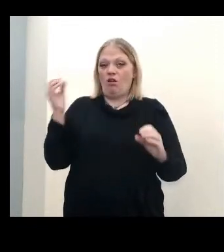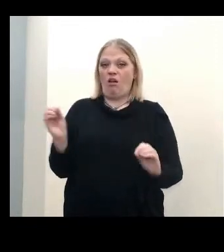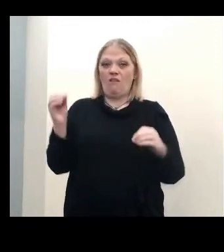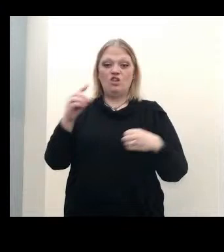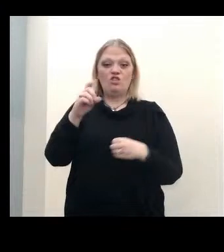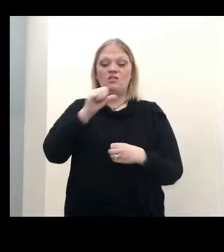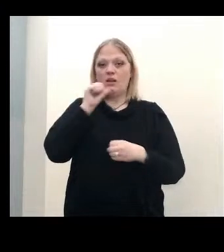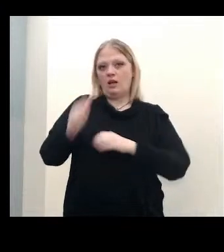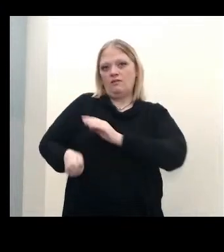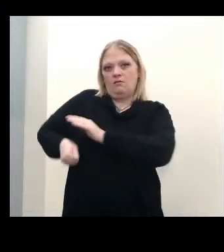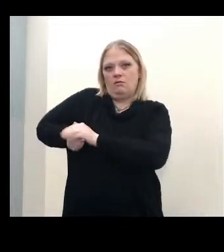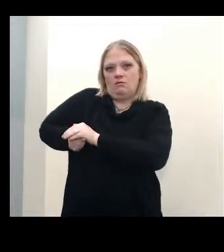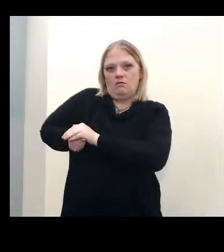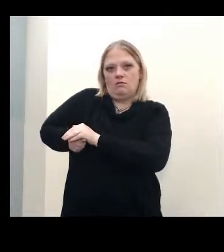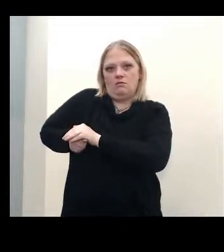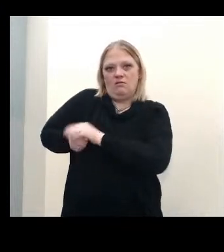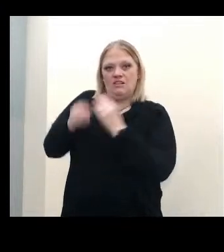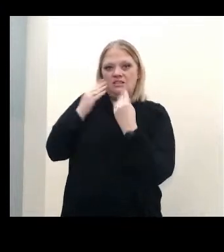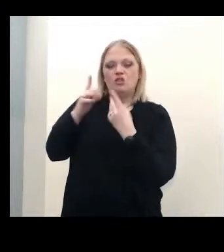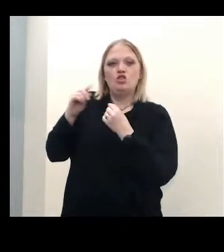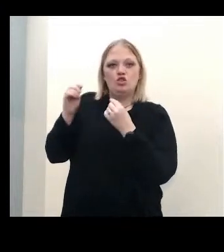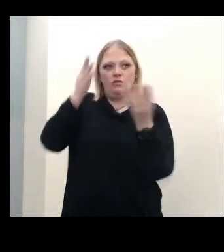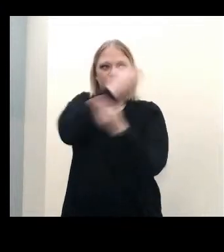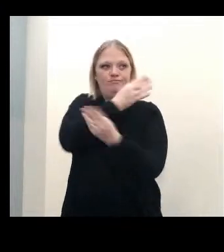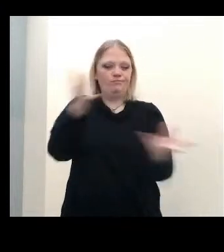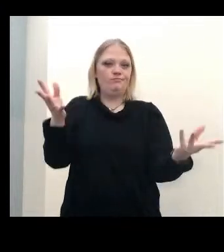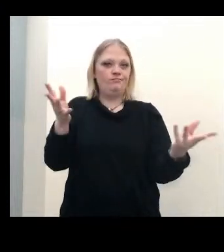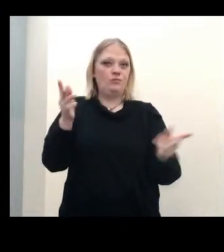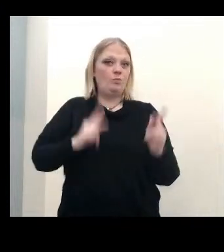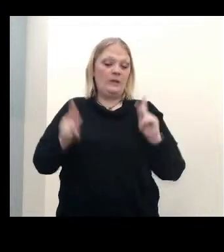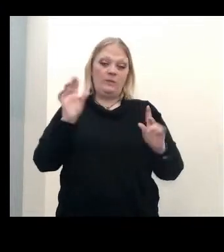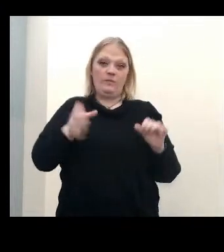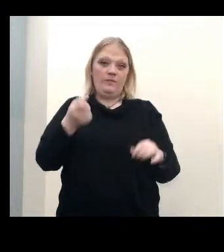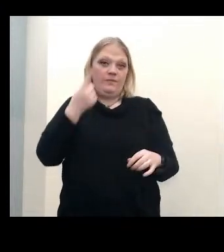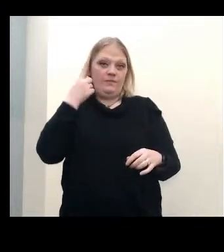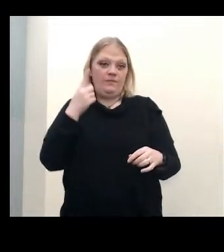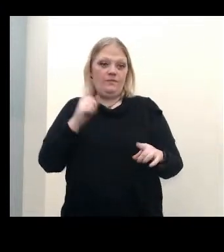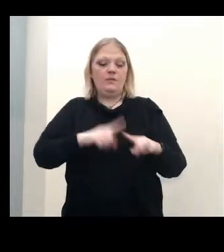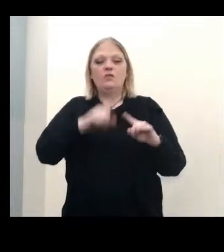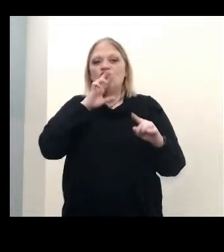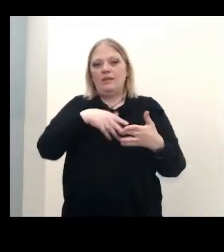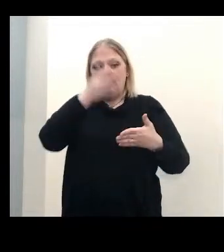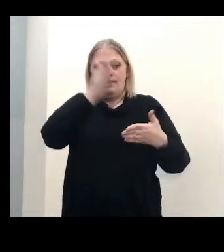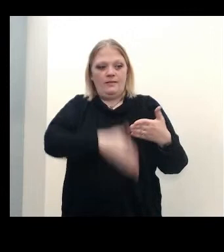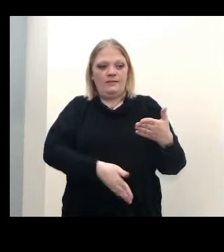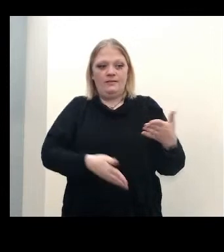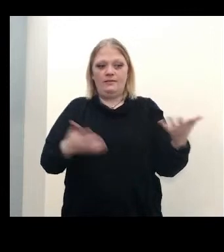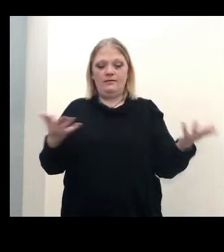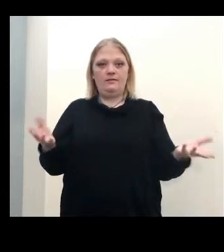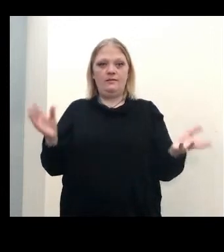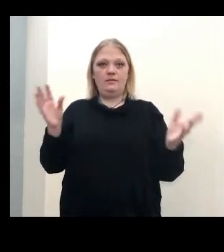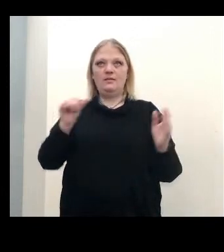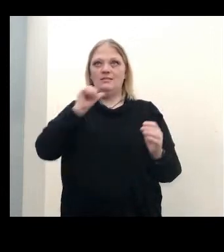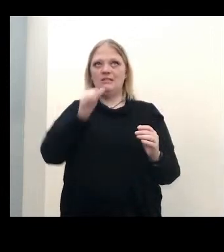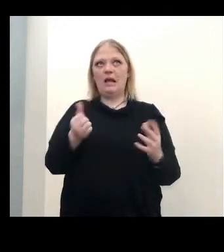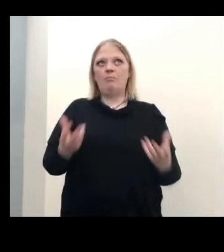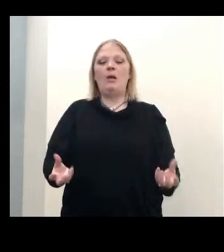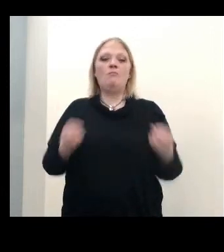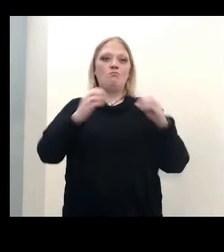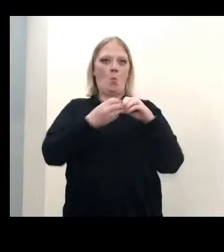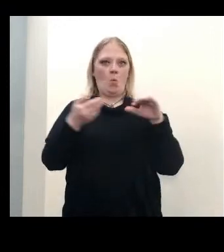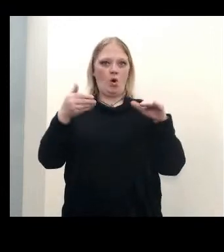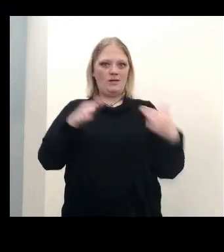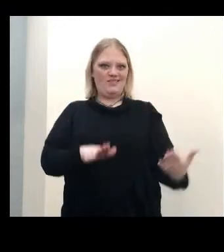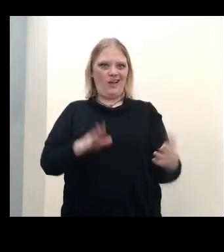hid the additional data. They should have released it so the public understood. But in the end, there hasn't been more deaths. It's